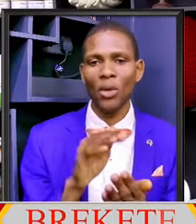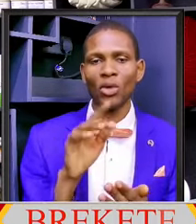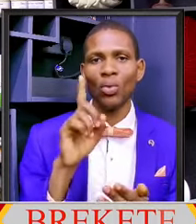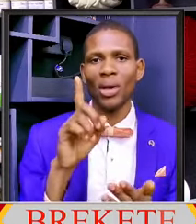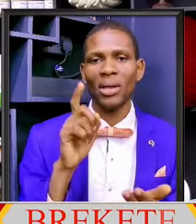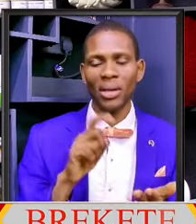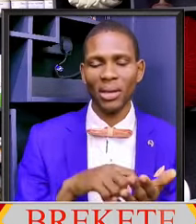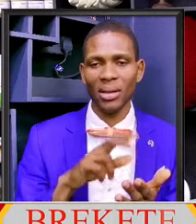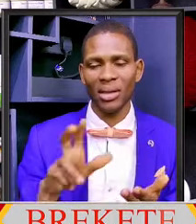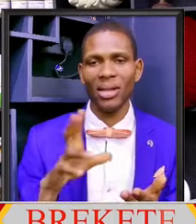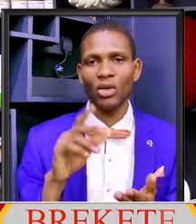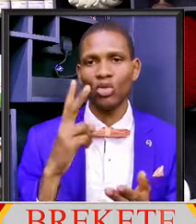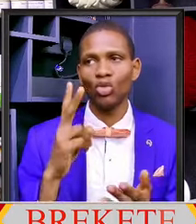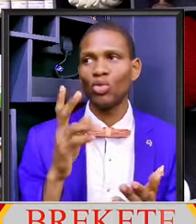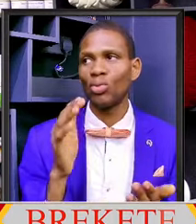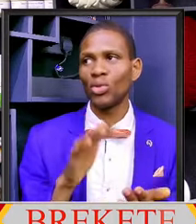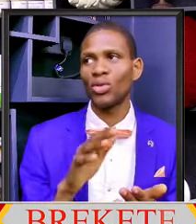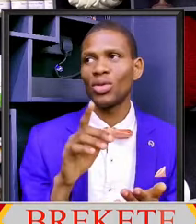Why